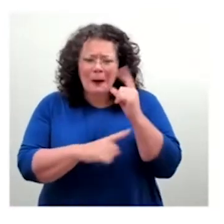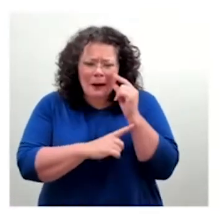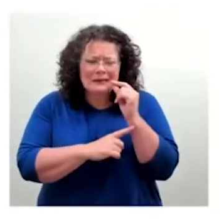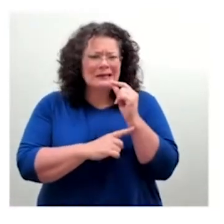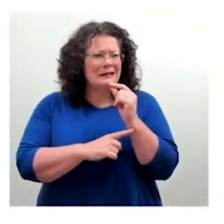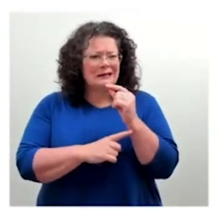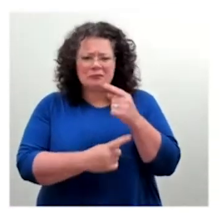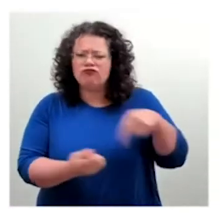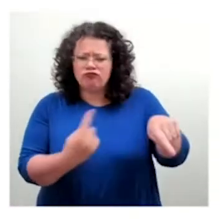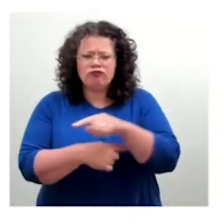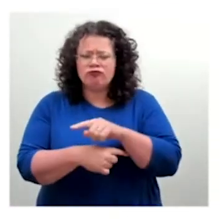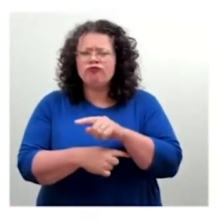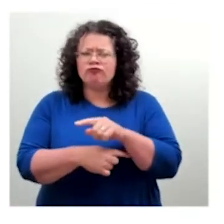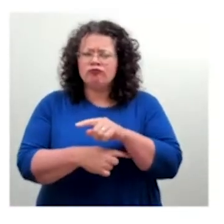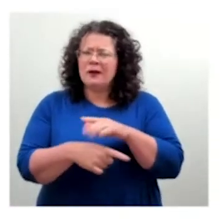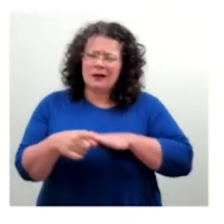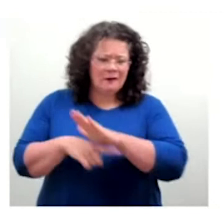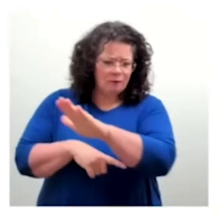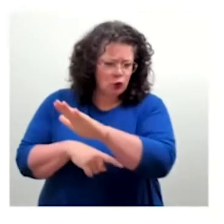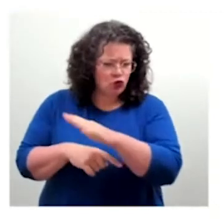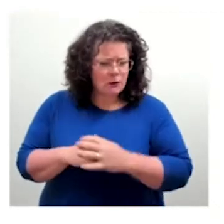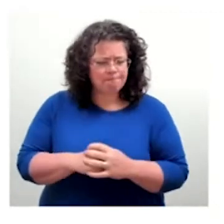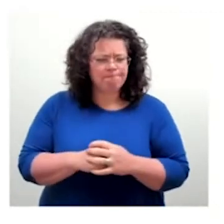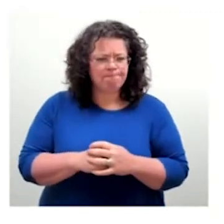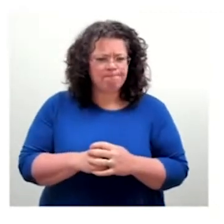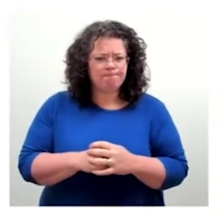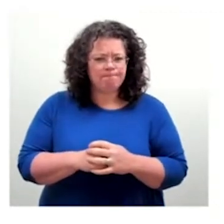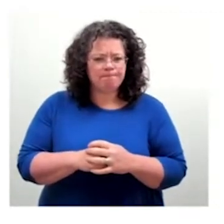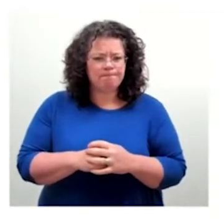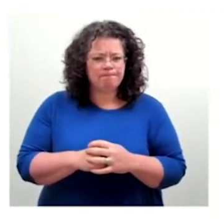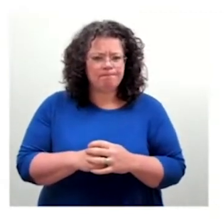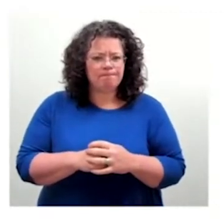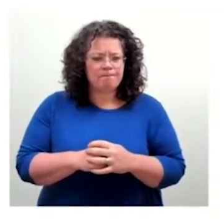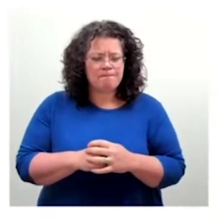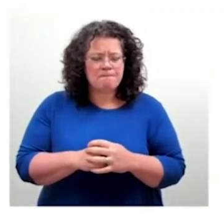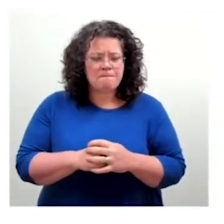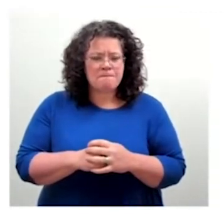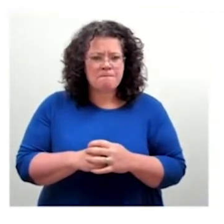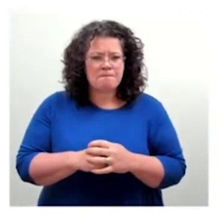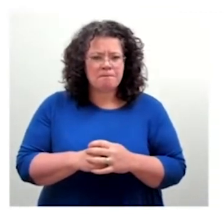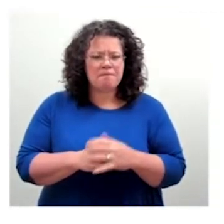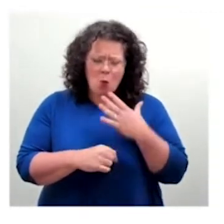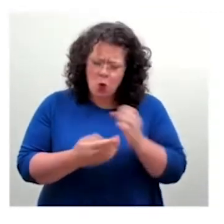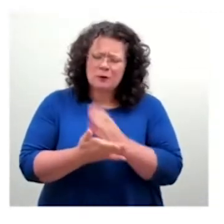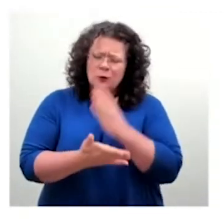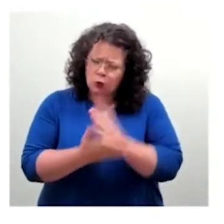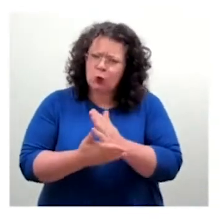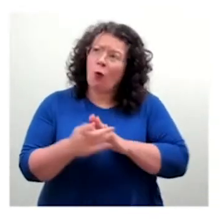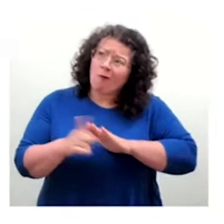Pleasure to be here. Thank you, Paul. Sam, you're next. Hi, everybody. I'm Sam.